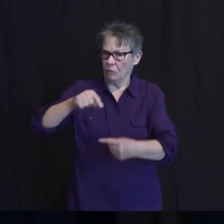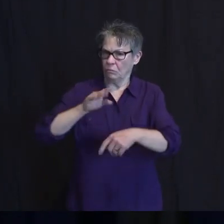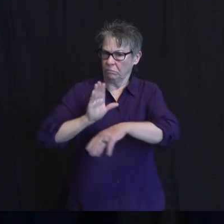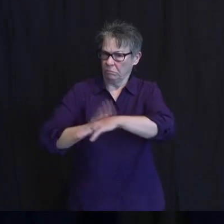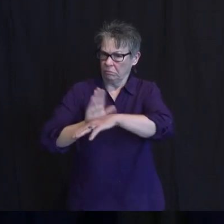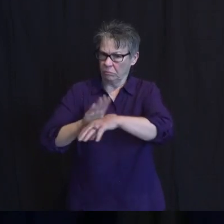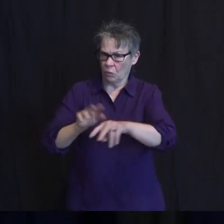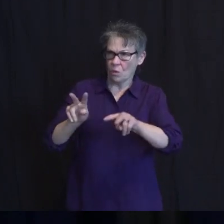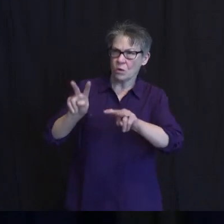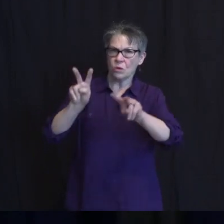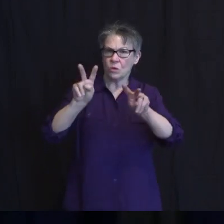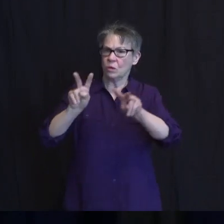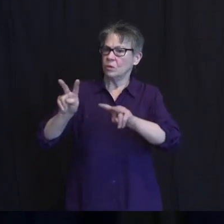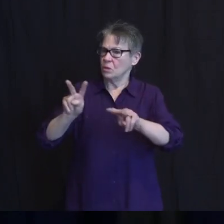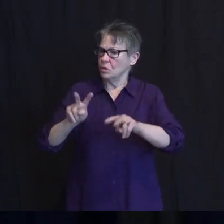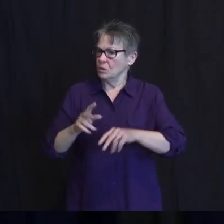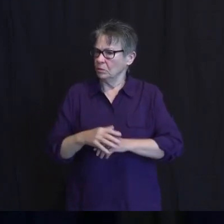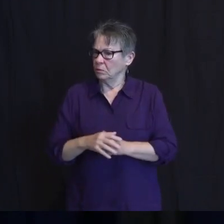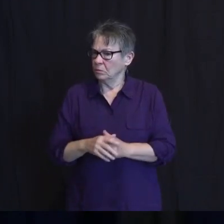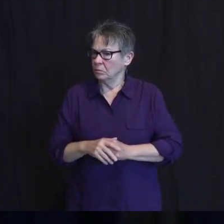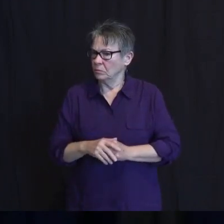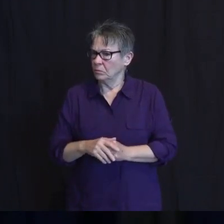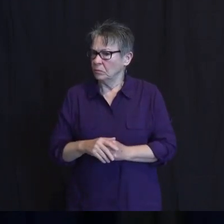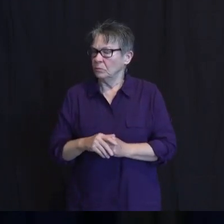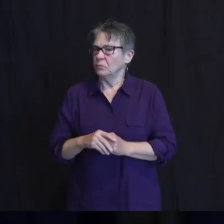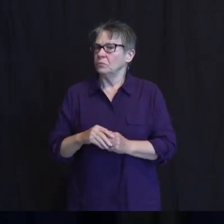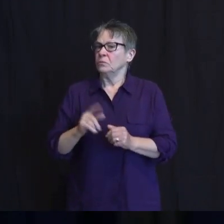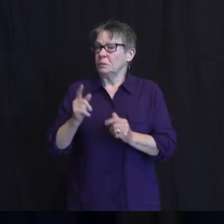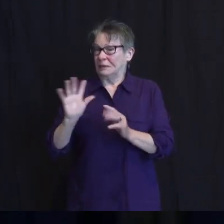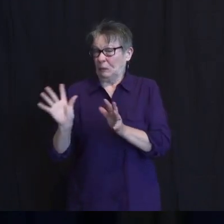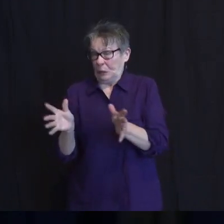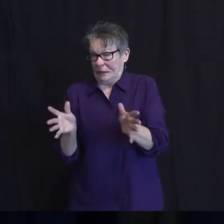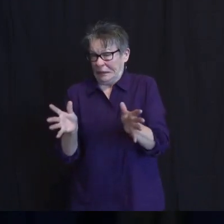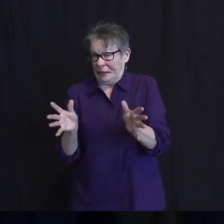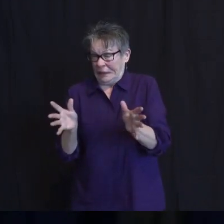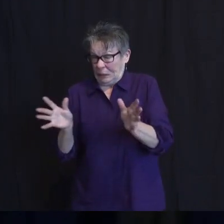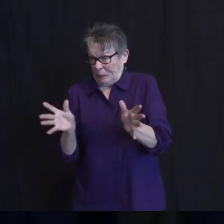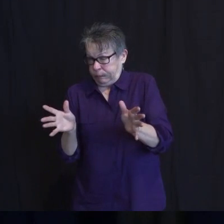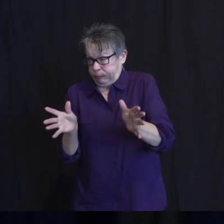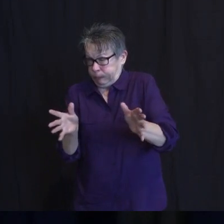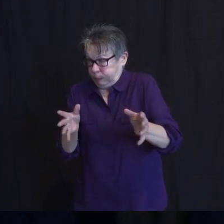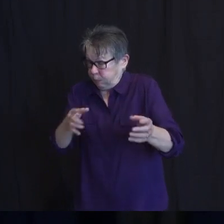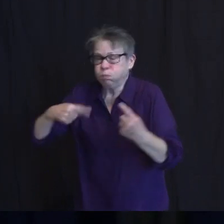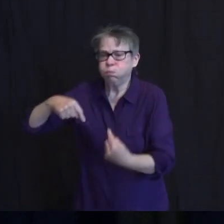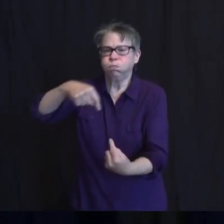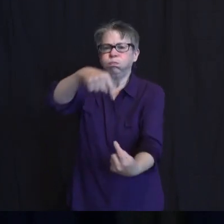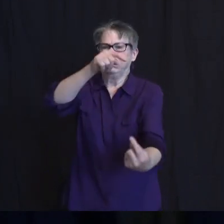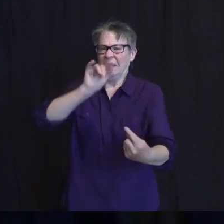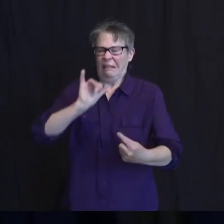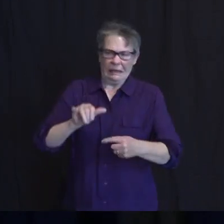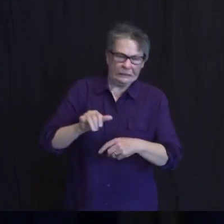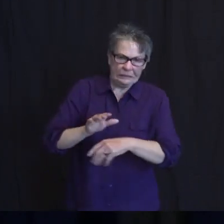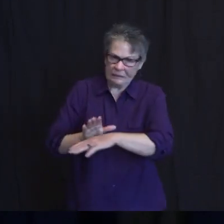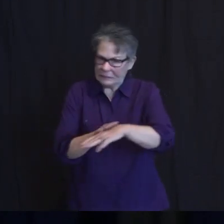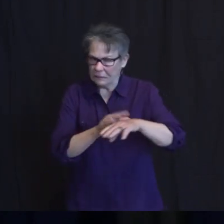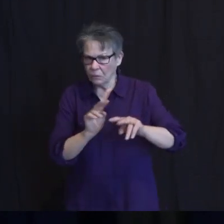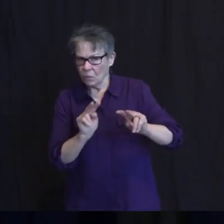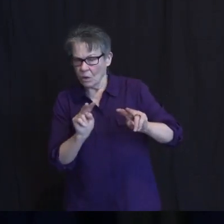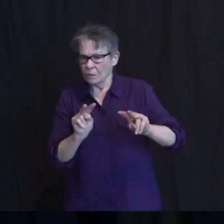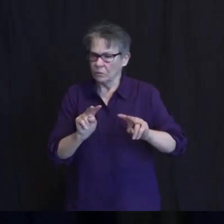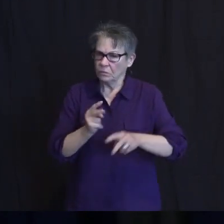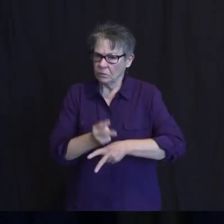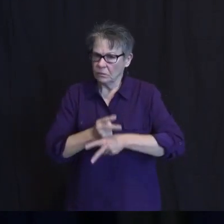exist for the development of a twister or tornado. The warning are like a highly localized where we see that the tornado is imminent.